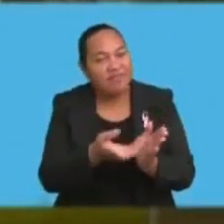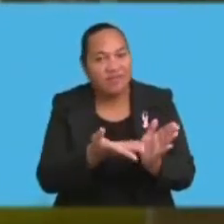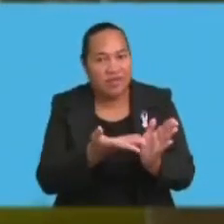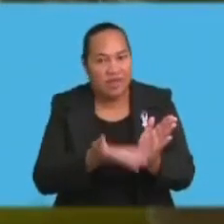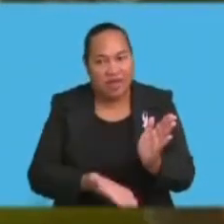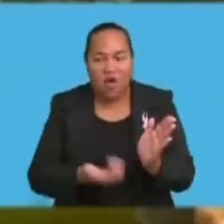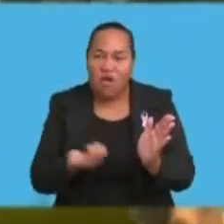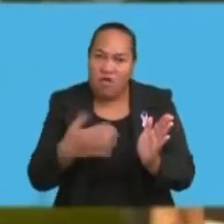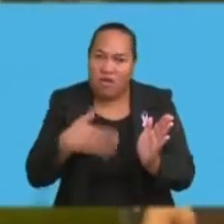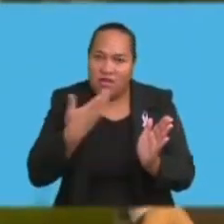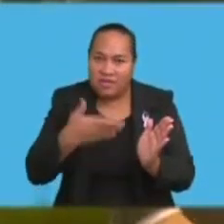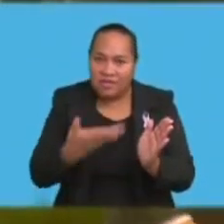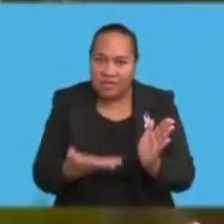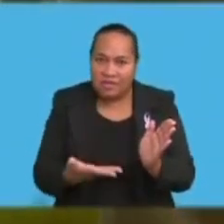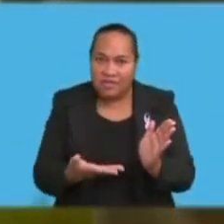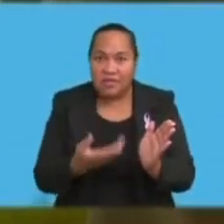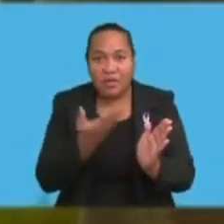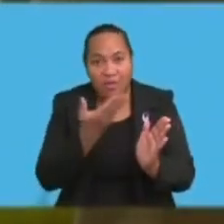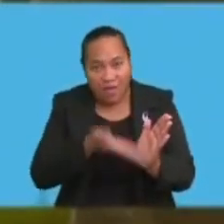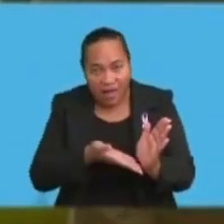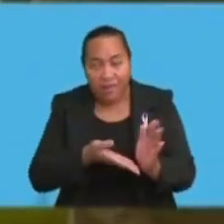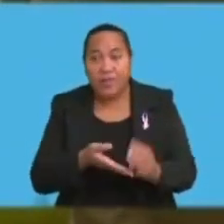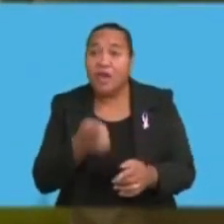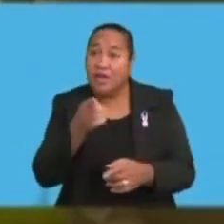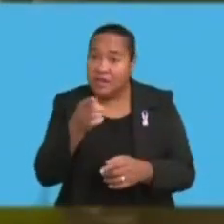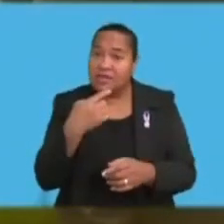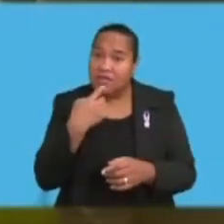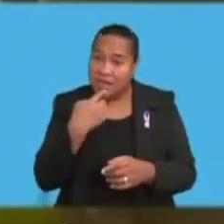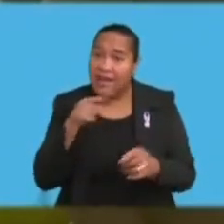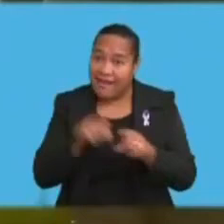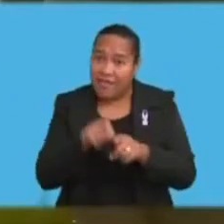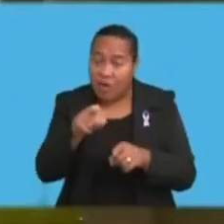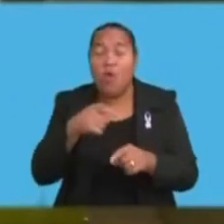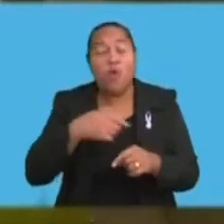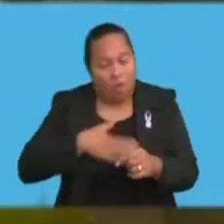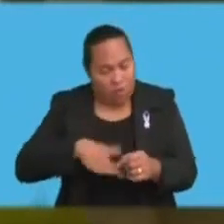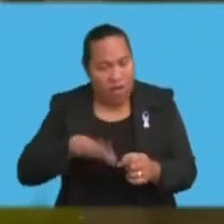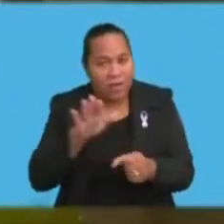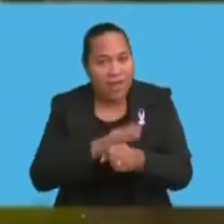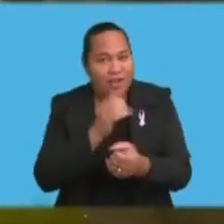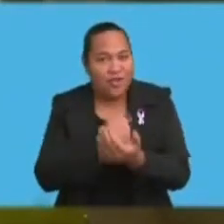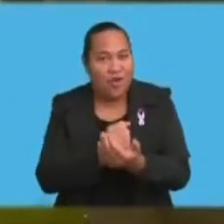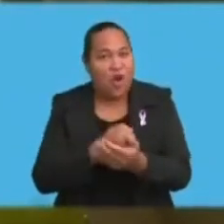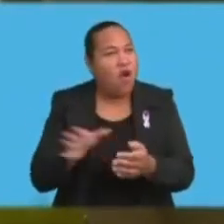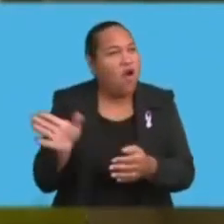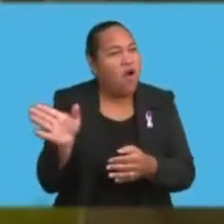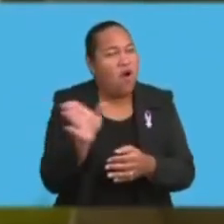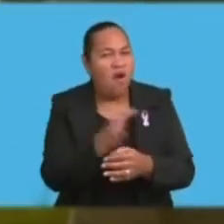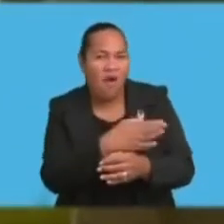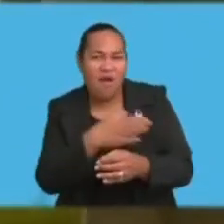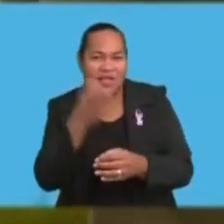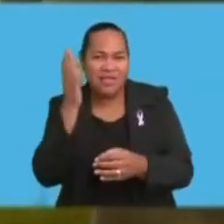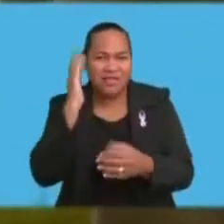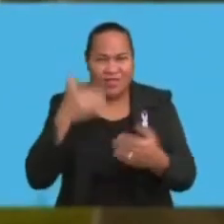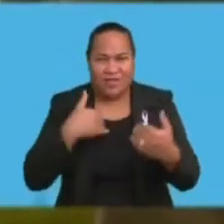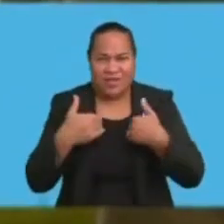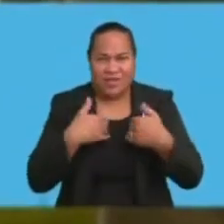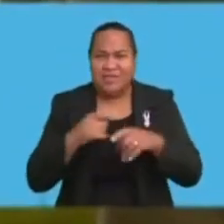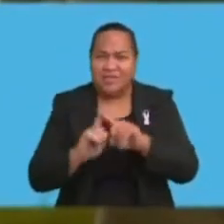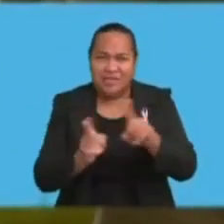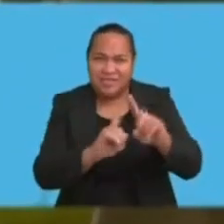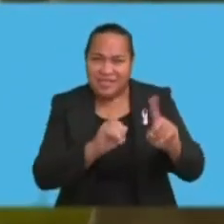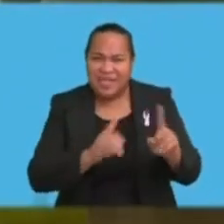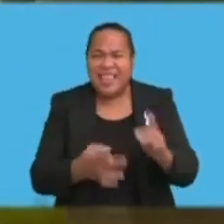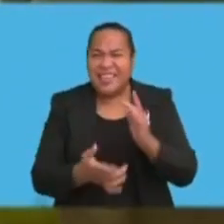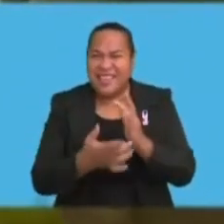said, Honourable Member, like you, we obviously want to ensure that all the institutions we do set up, in particular in an area such as